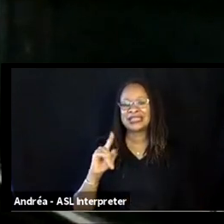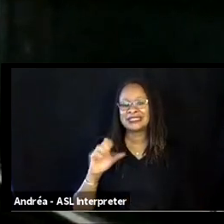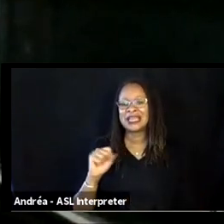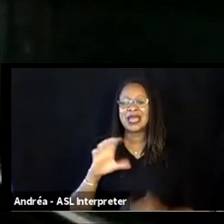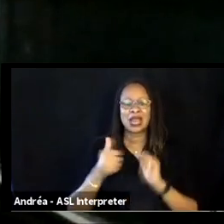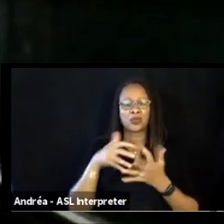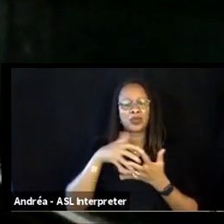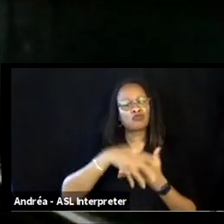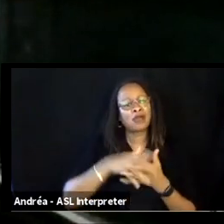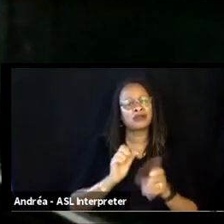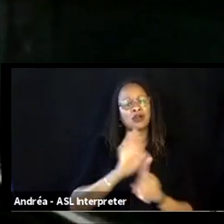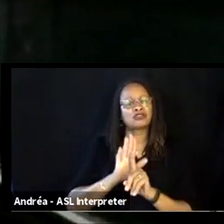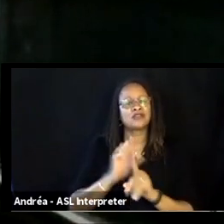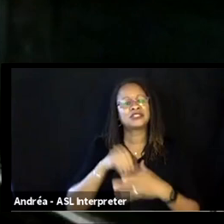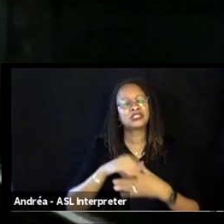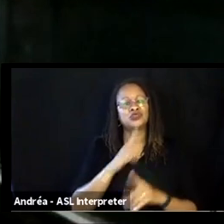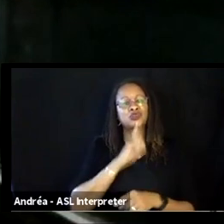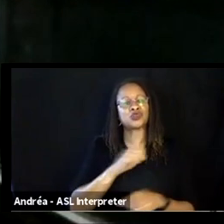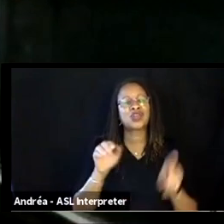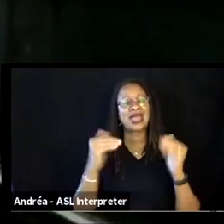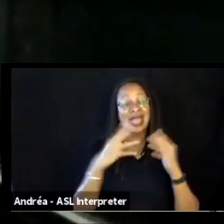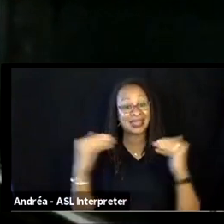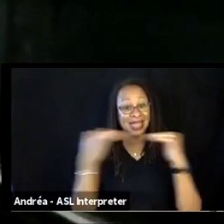truth and in equity as we move through